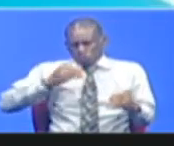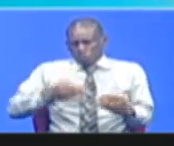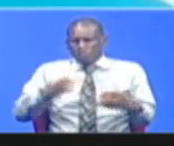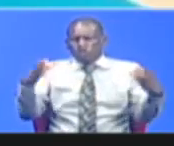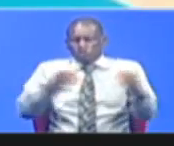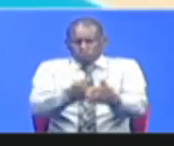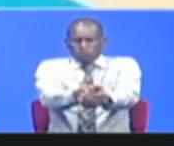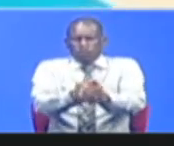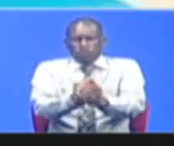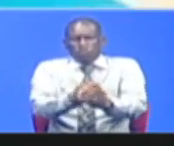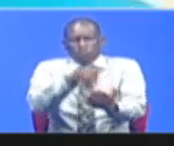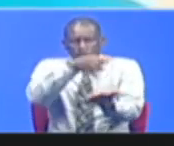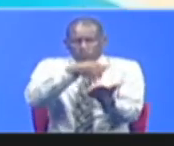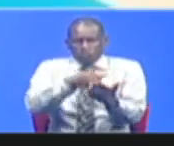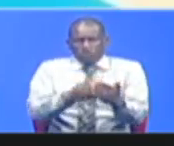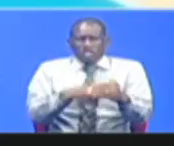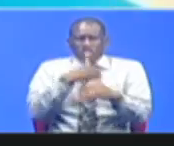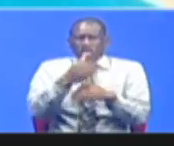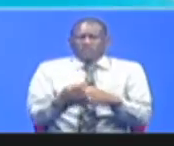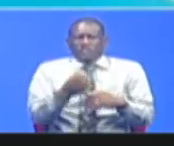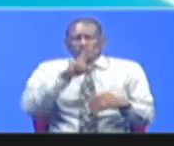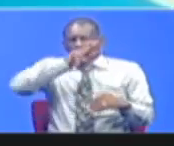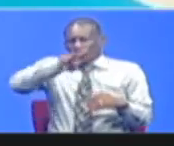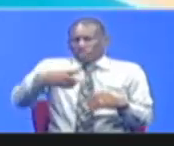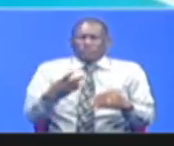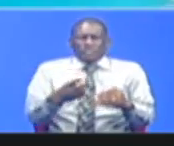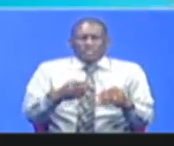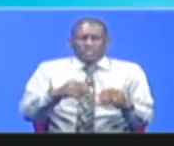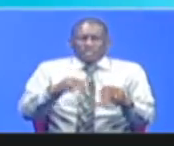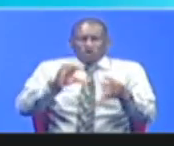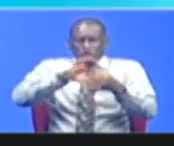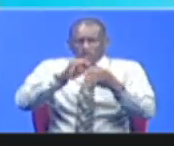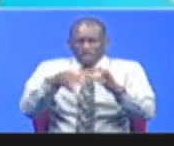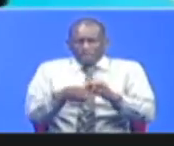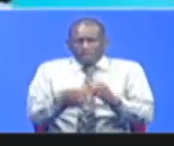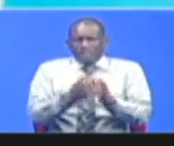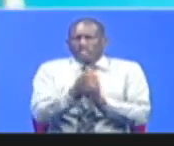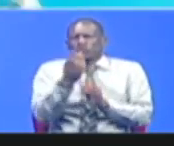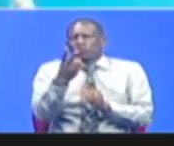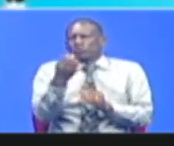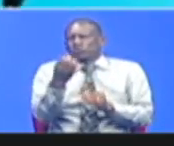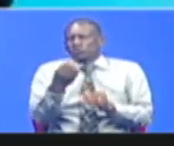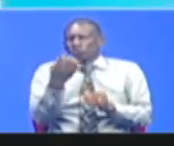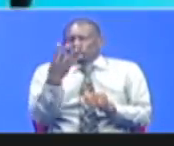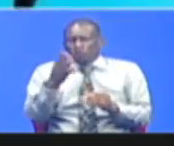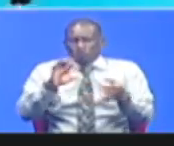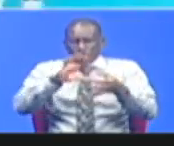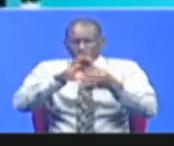2000 Olympics in Sydney and the 2004 Olympics in Athens.